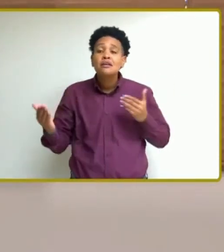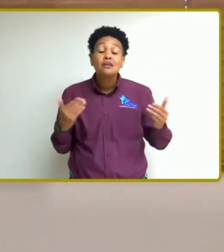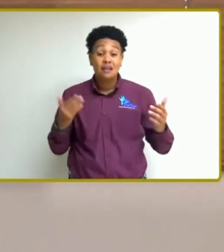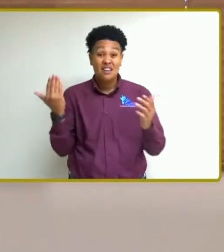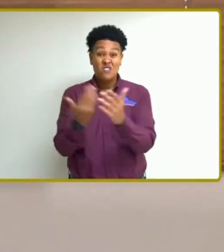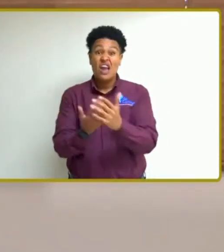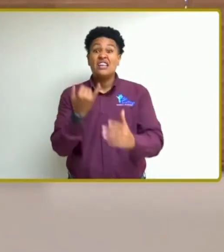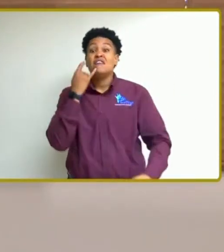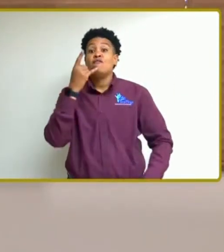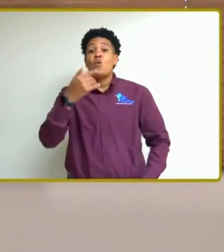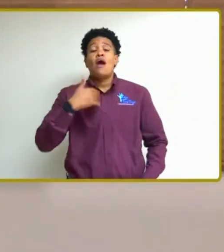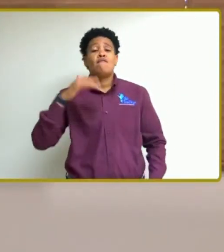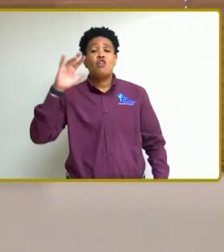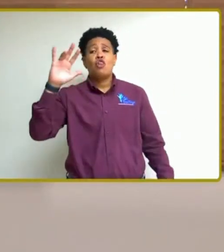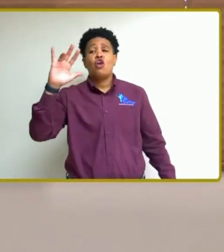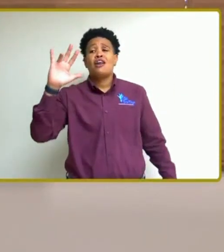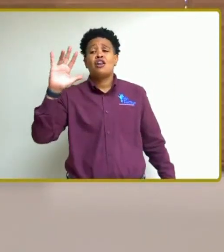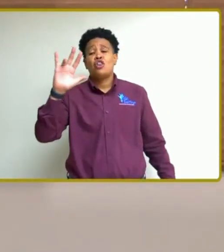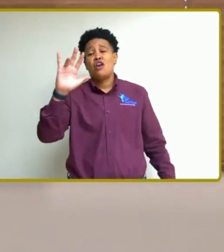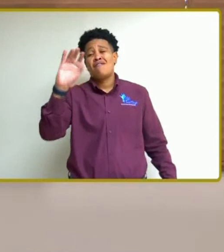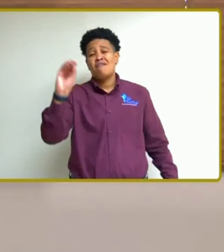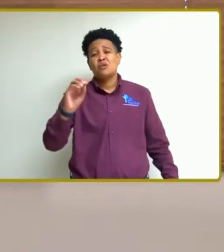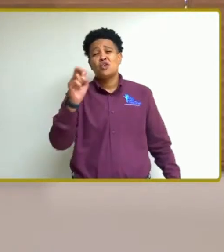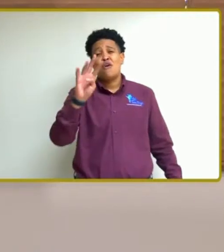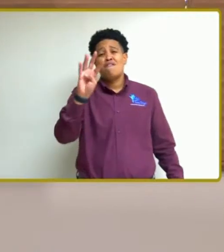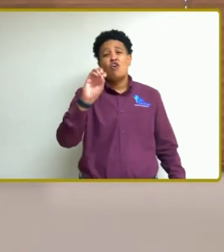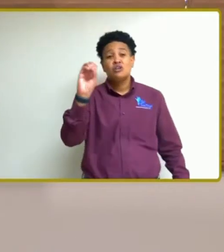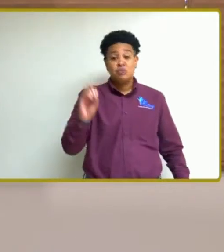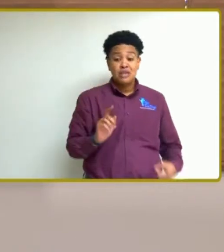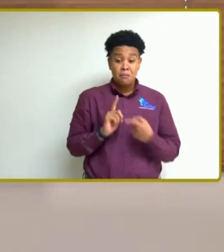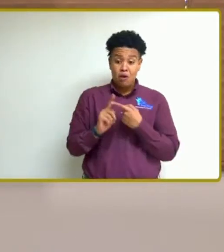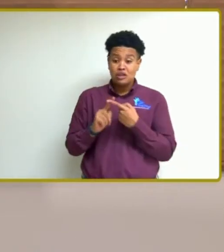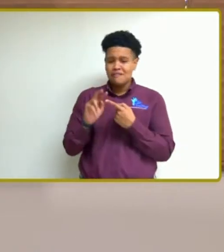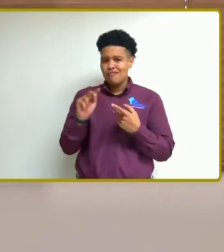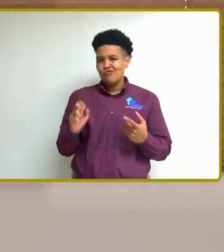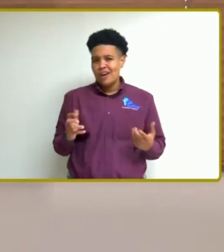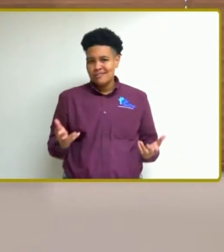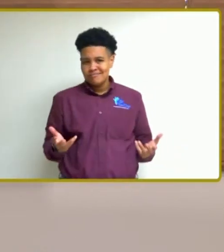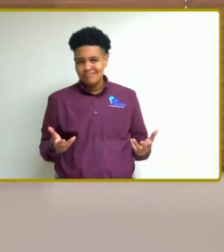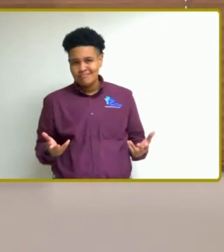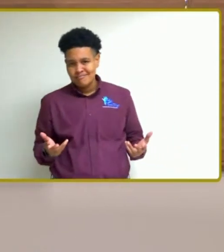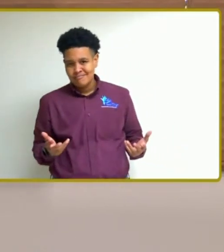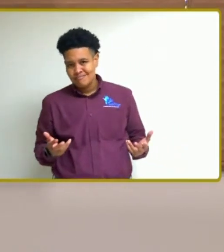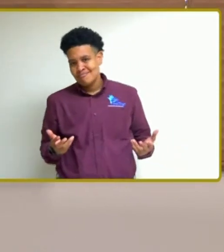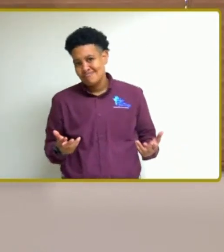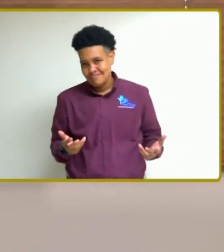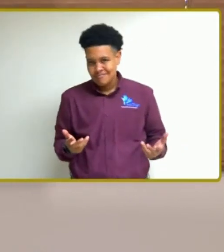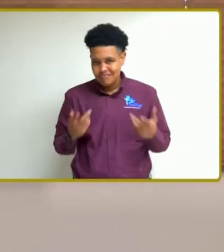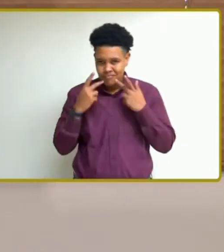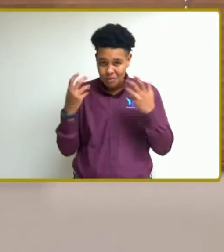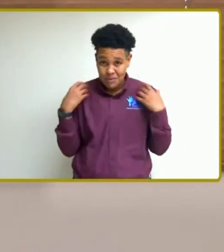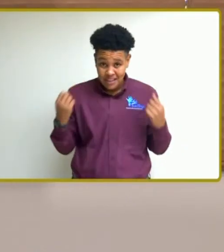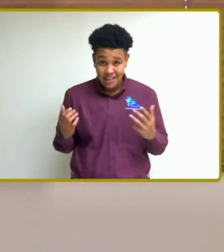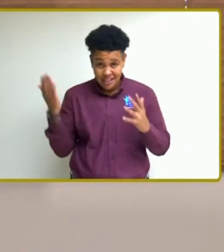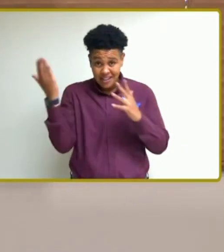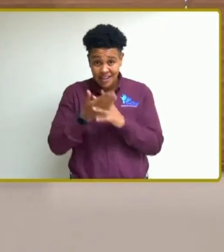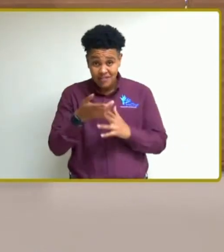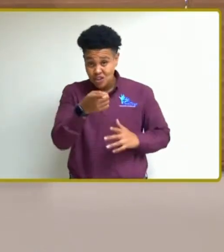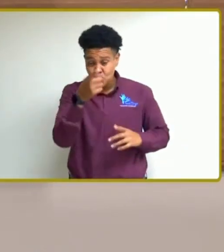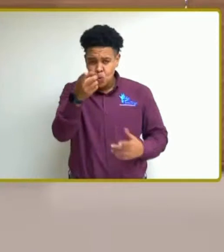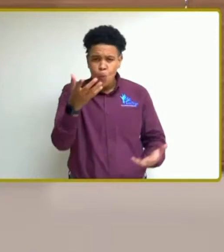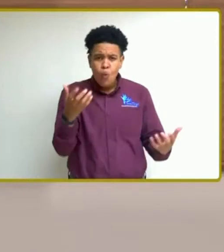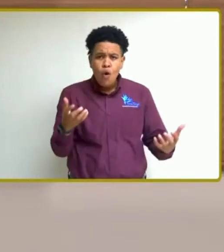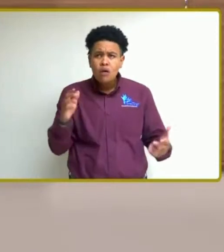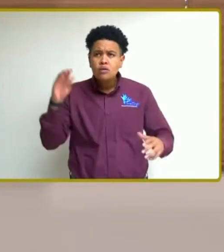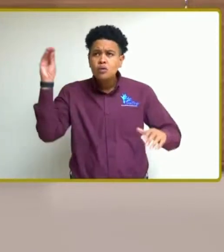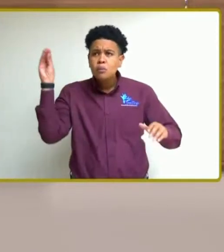have a 35%, 40% positivity rate, the public health interventions that you would want to